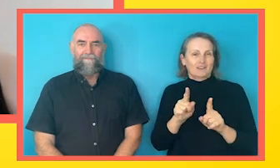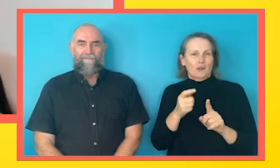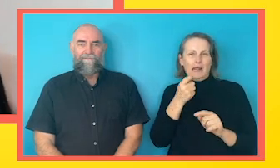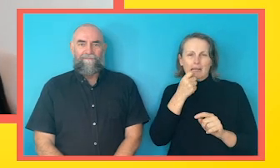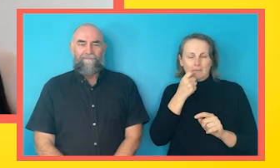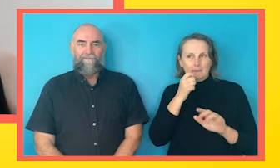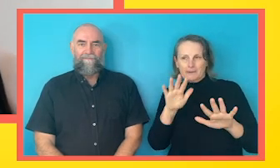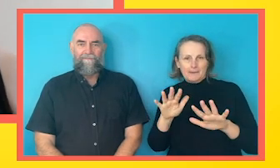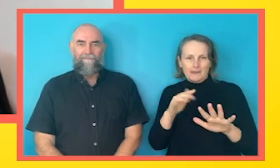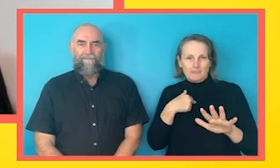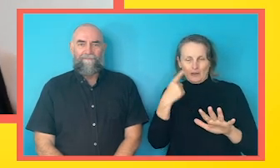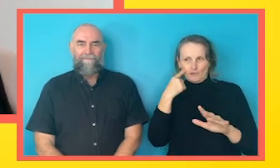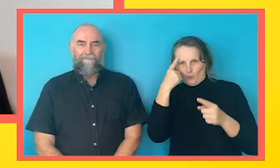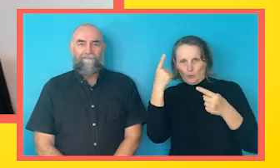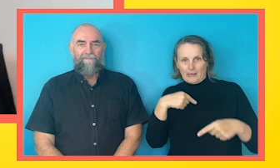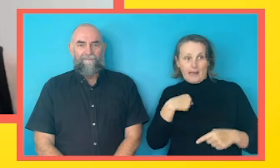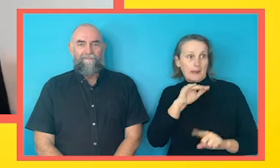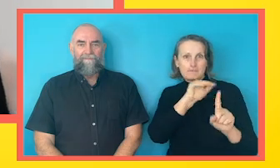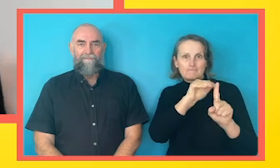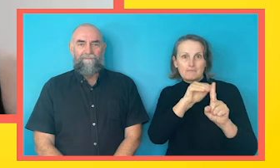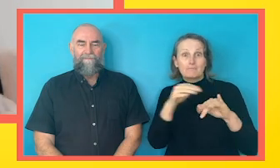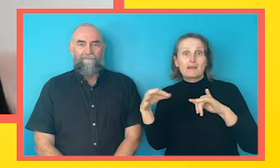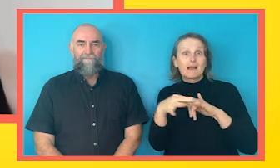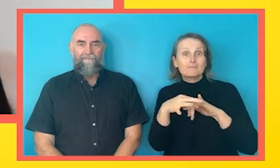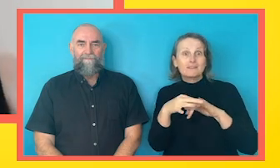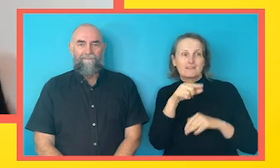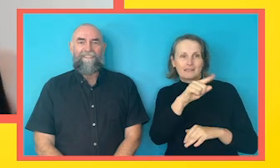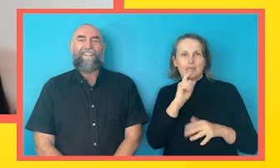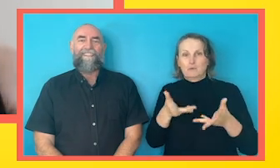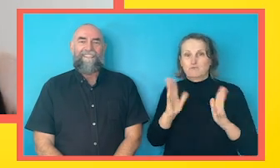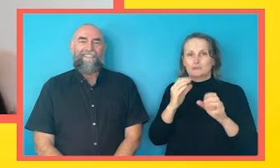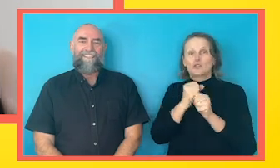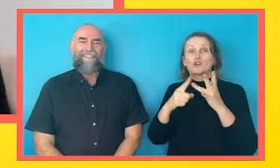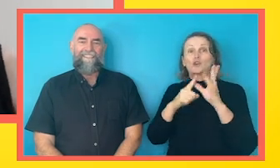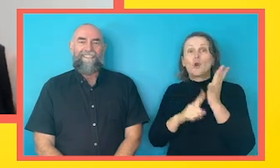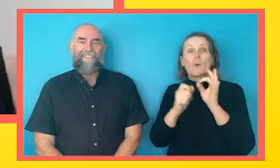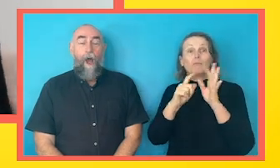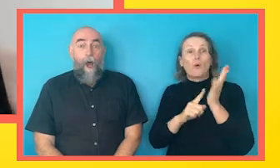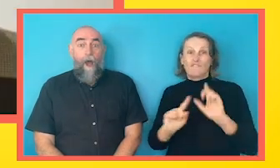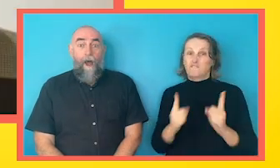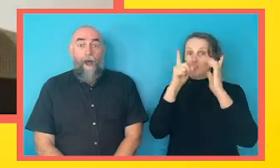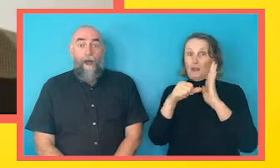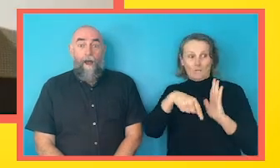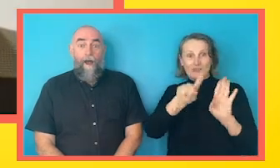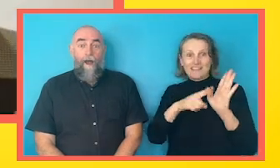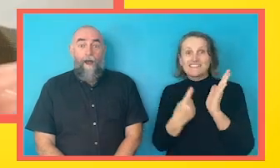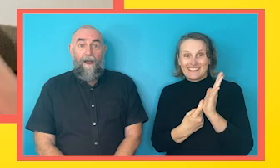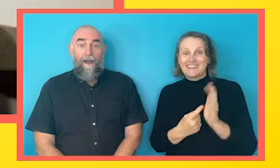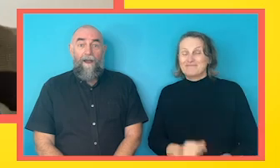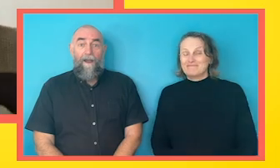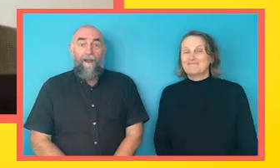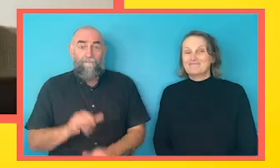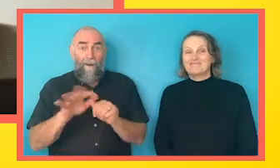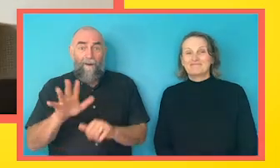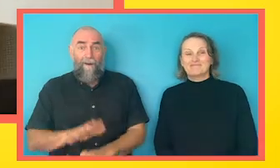touch and go, but I finally sunk my claws into my husband and he's playing goalball for the first time this year. Oh, amazing. And because he's